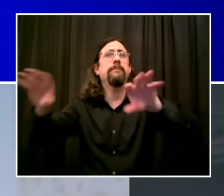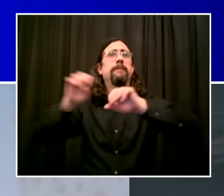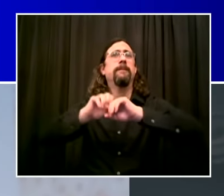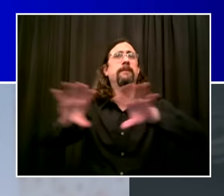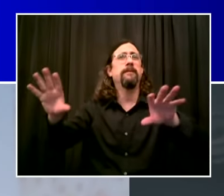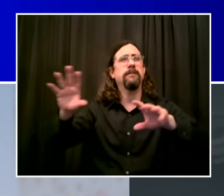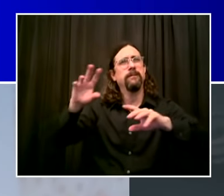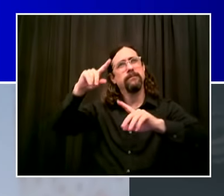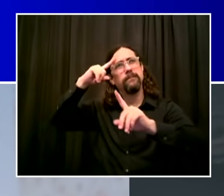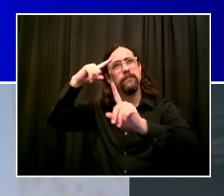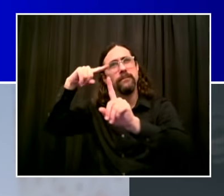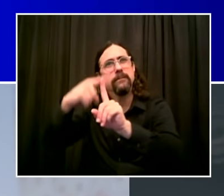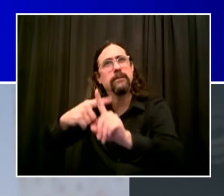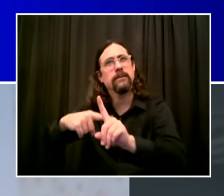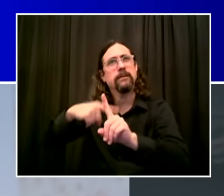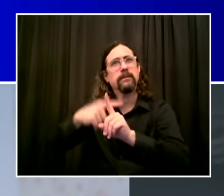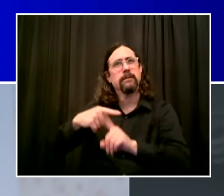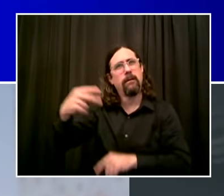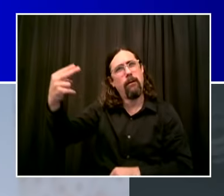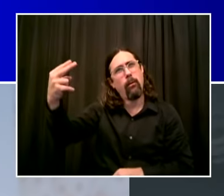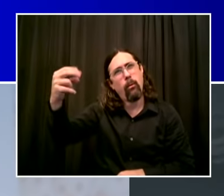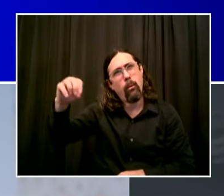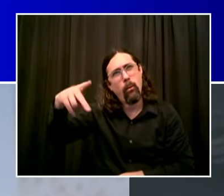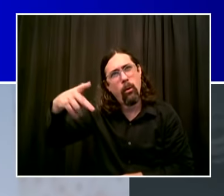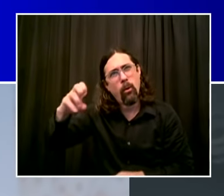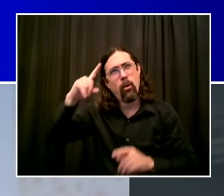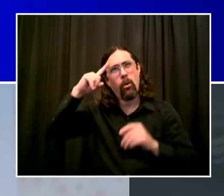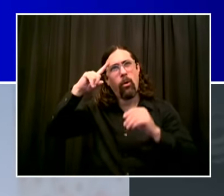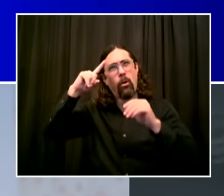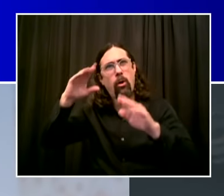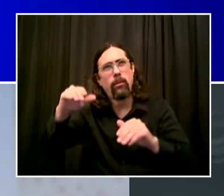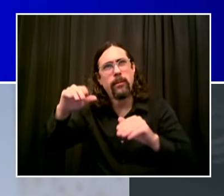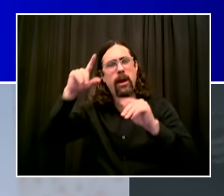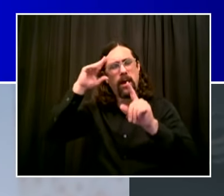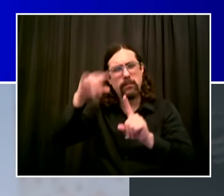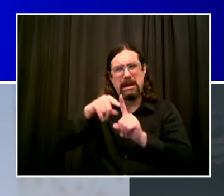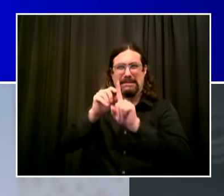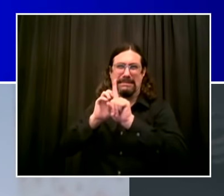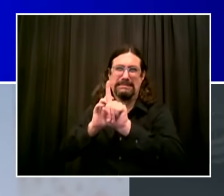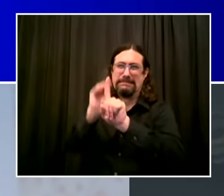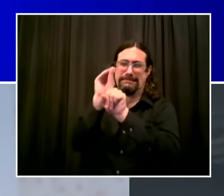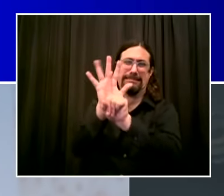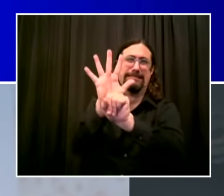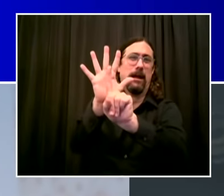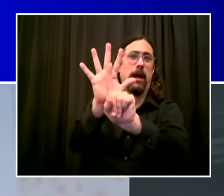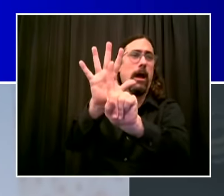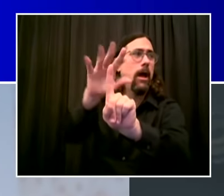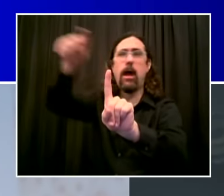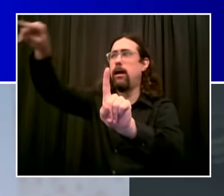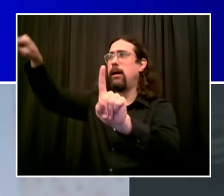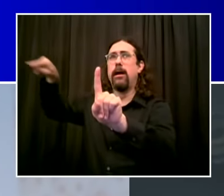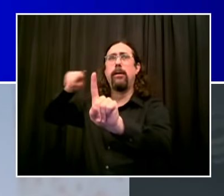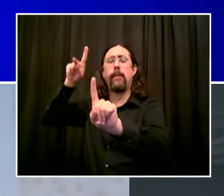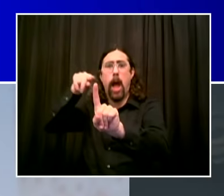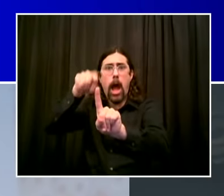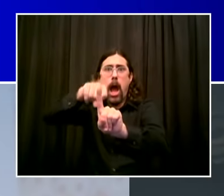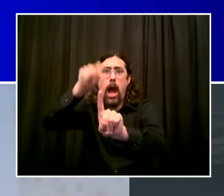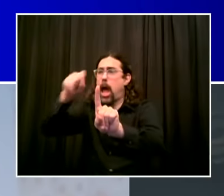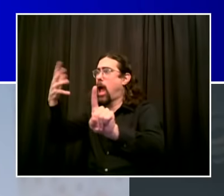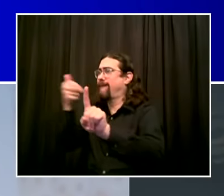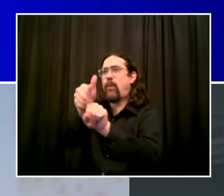us to him. No matter what he went through, he found a way to find a hopeful place, to find a